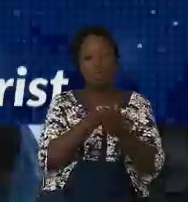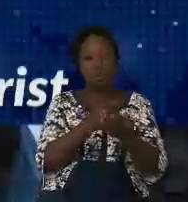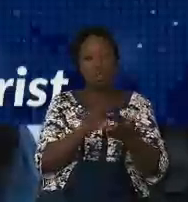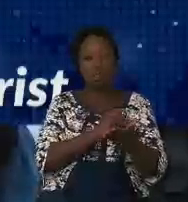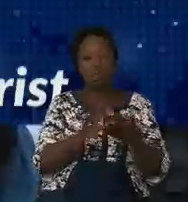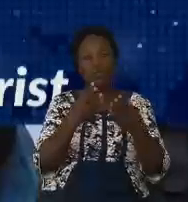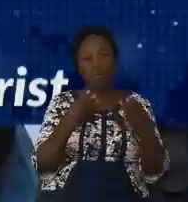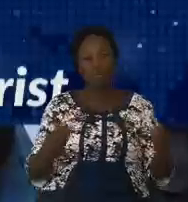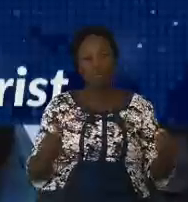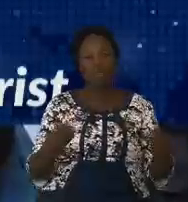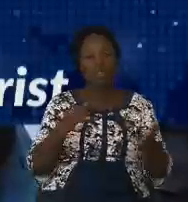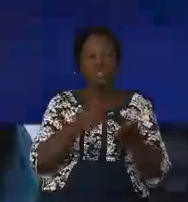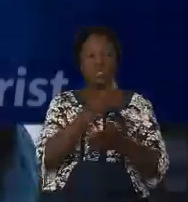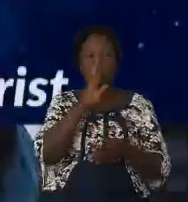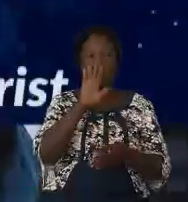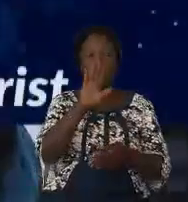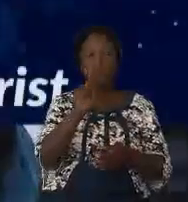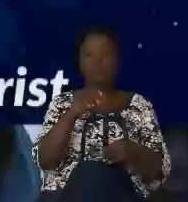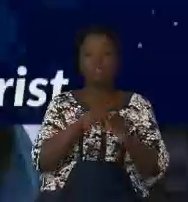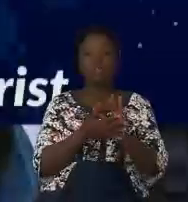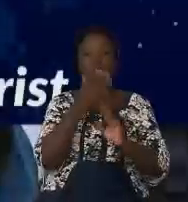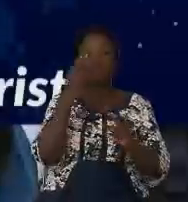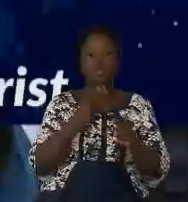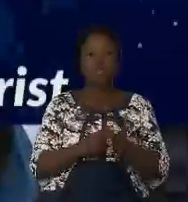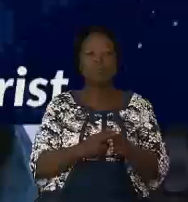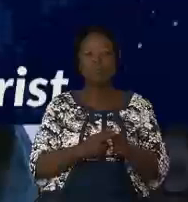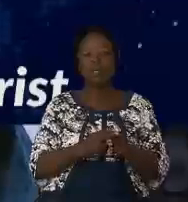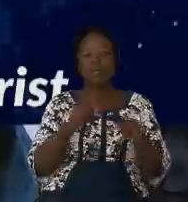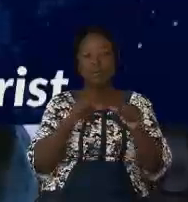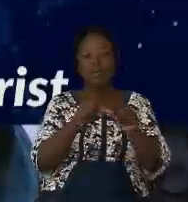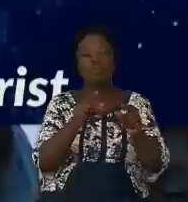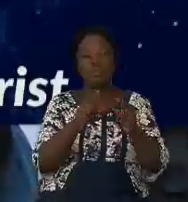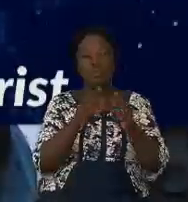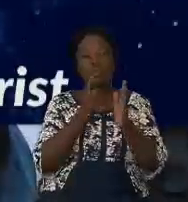own solution, divine solution will be yours.